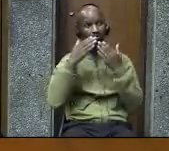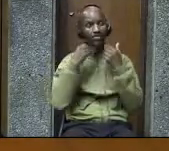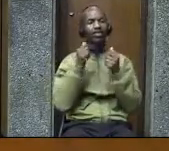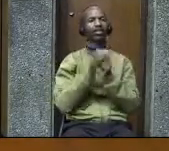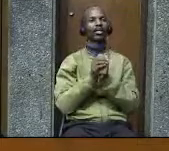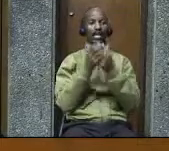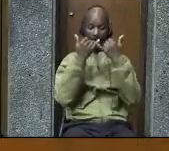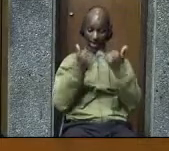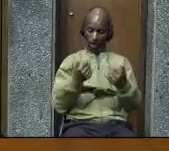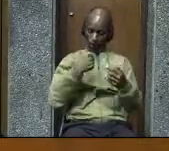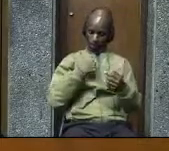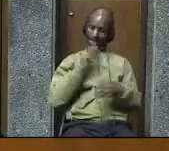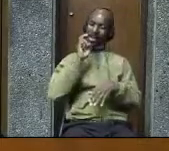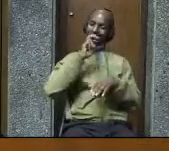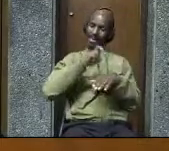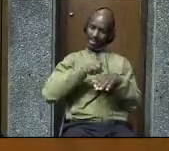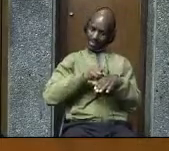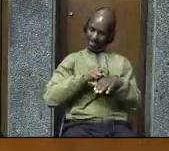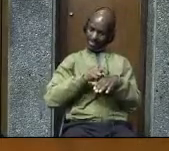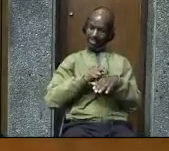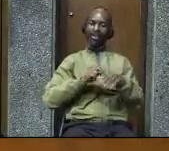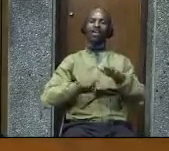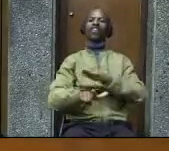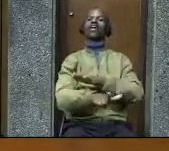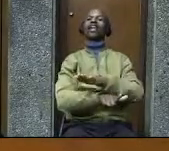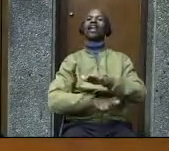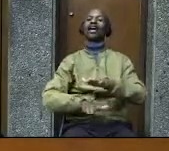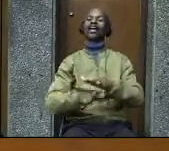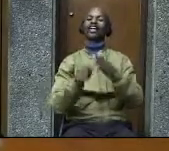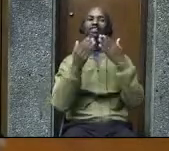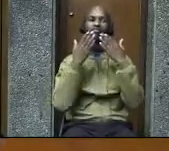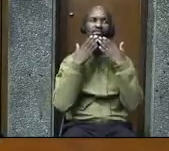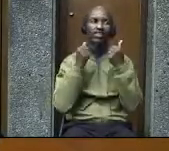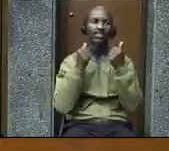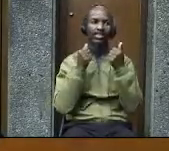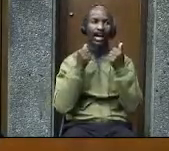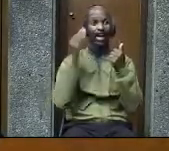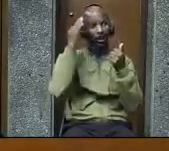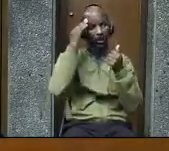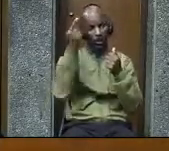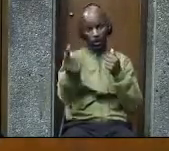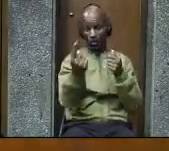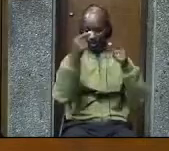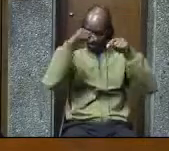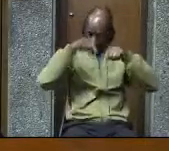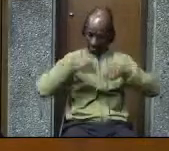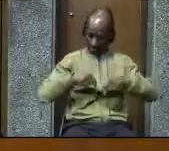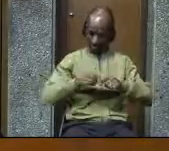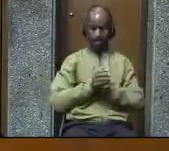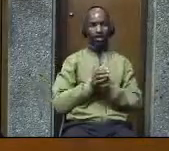So I need a land, please. Hello. I know that you are coming here just